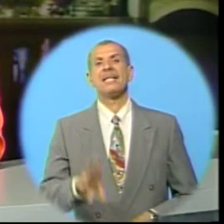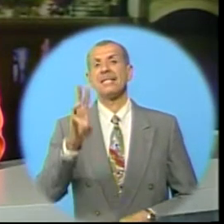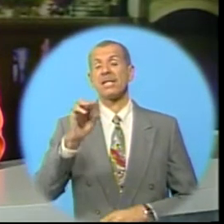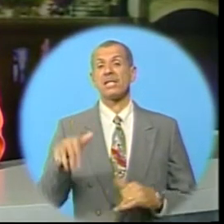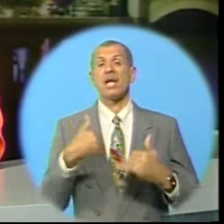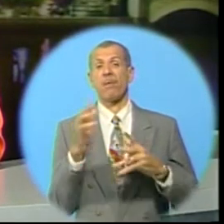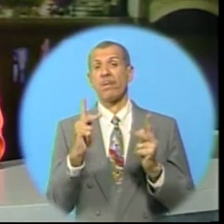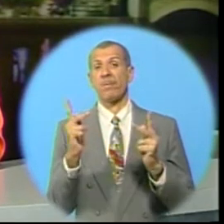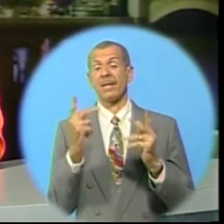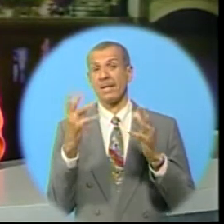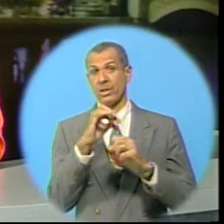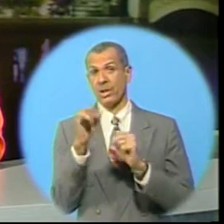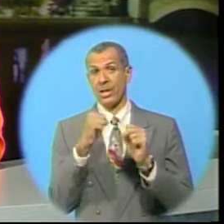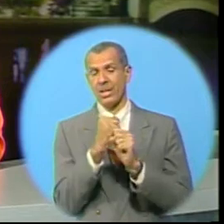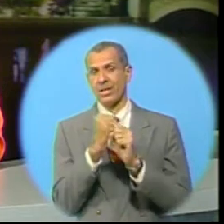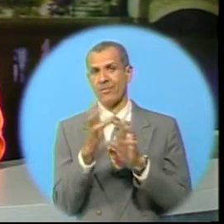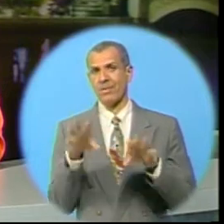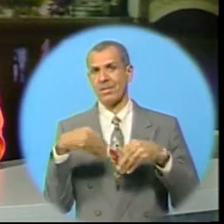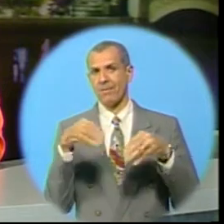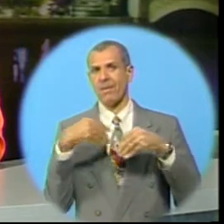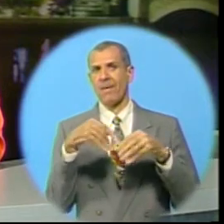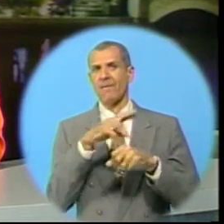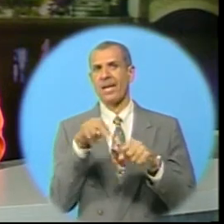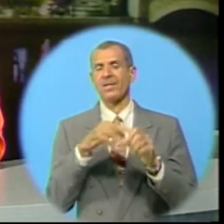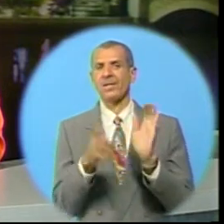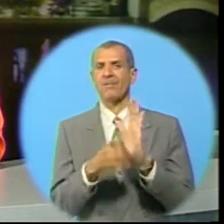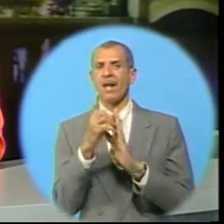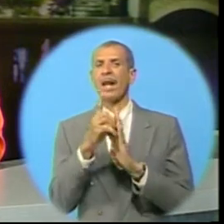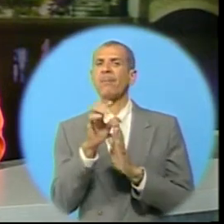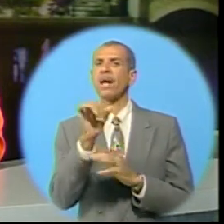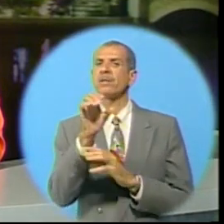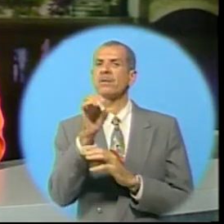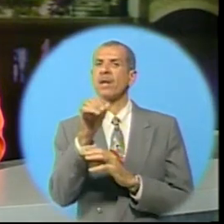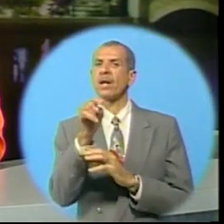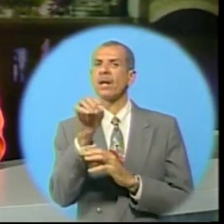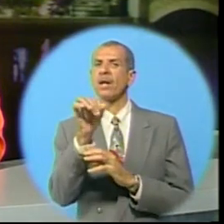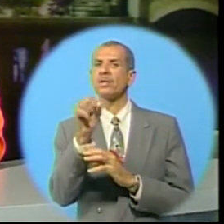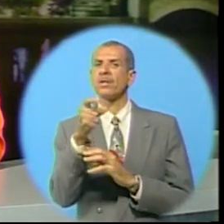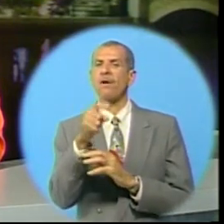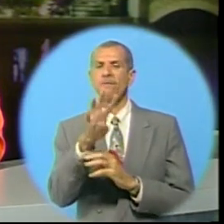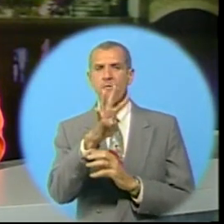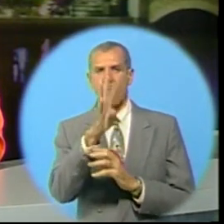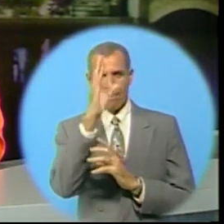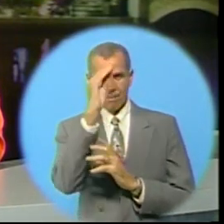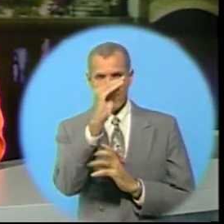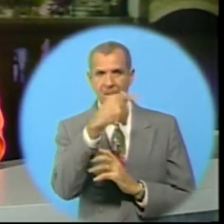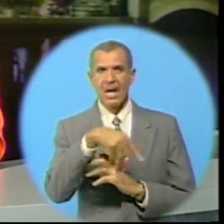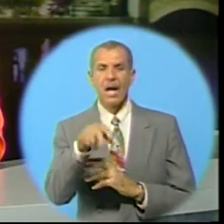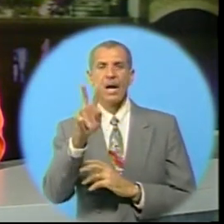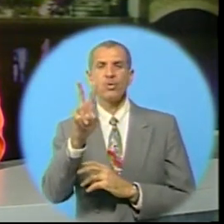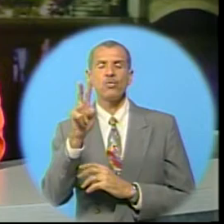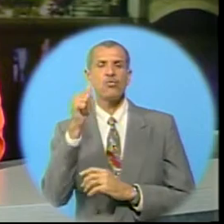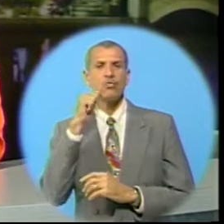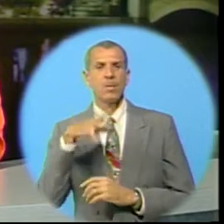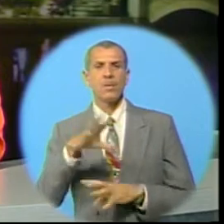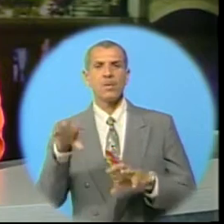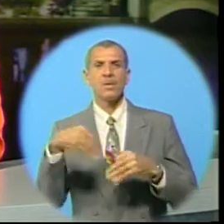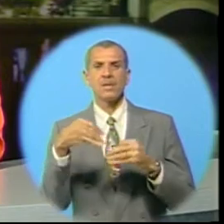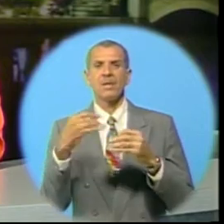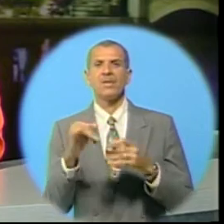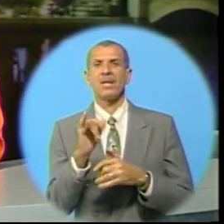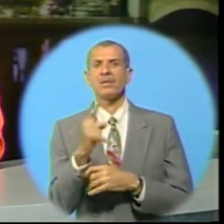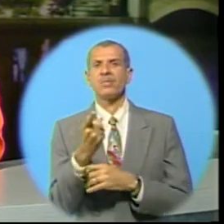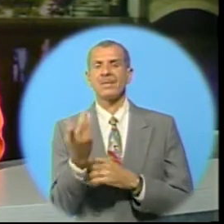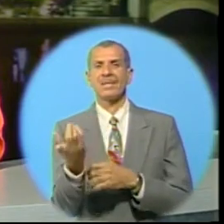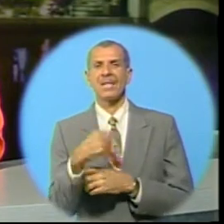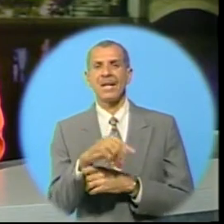Six young people are this year's recipients of National Development Scholarships. The 4 men and 2 women received their instruments today at the Ministry